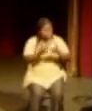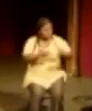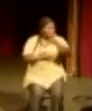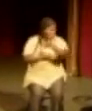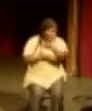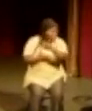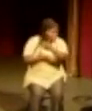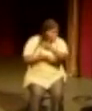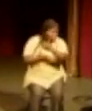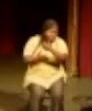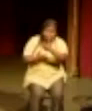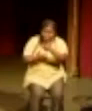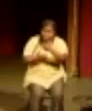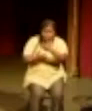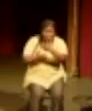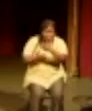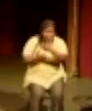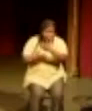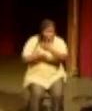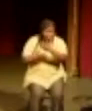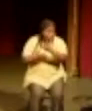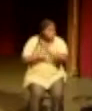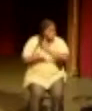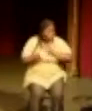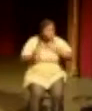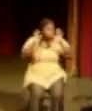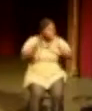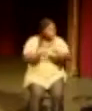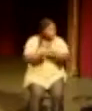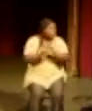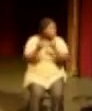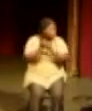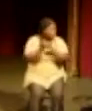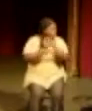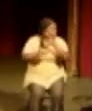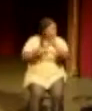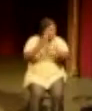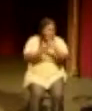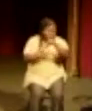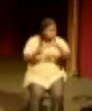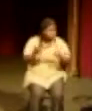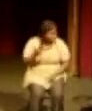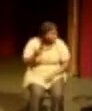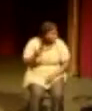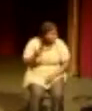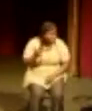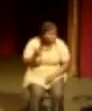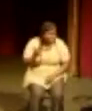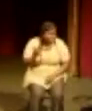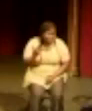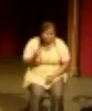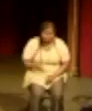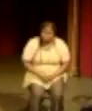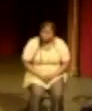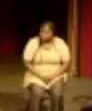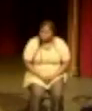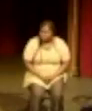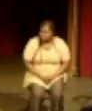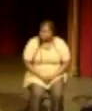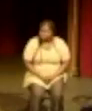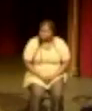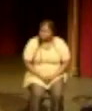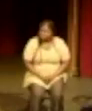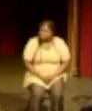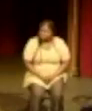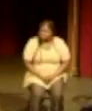supporting all three of those groups at the same time. And I don't think you need to look any further than maybe our paychecks. Districts across